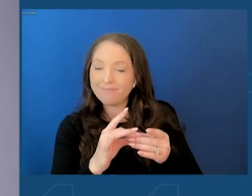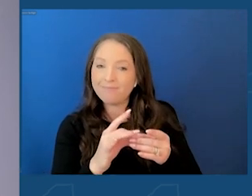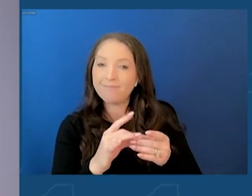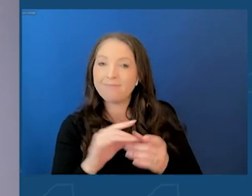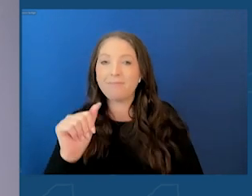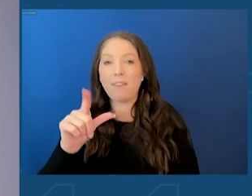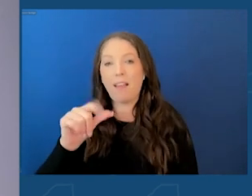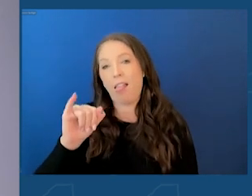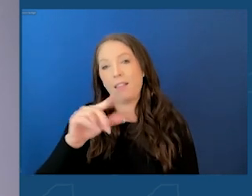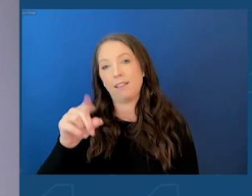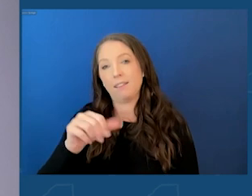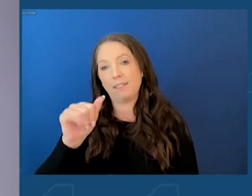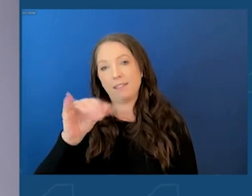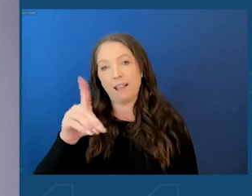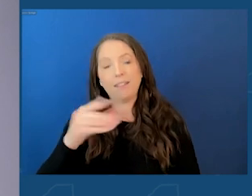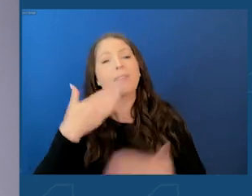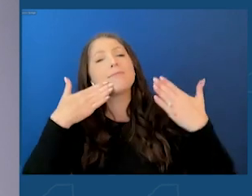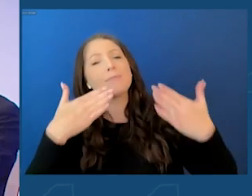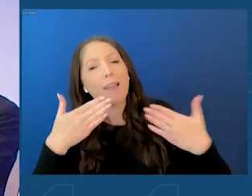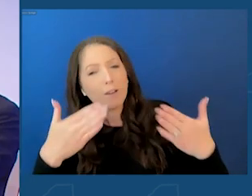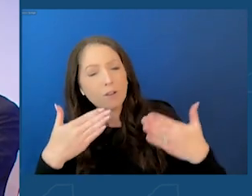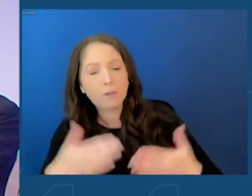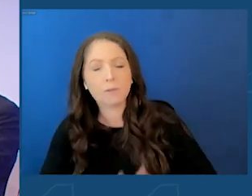Zaidi. Thank you.